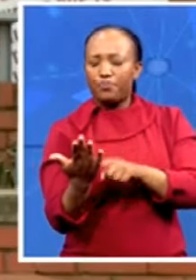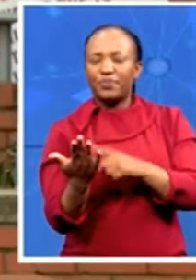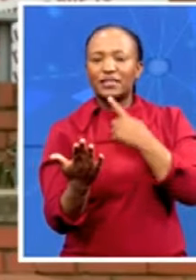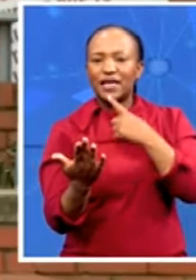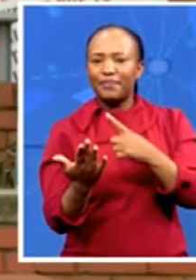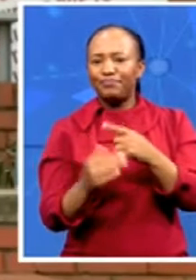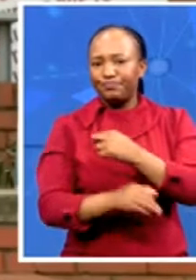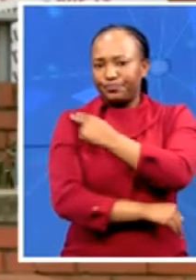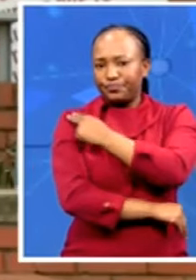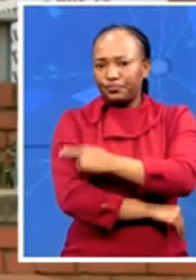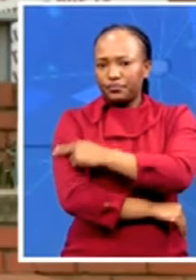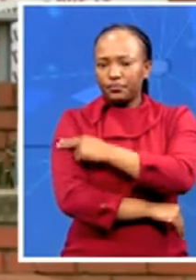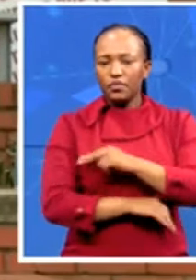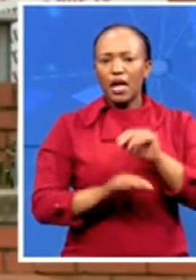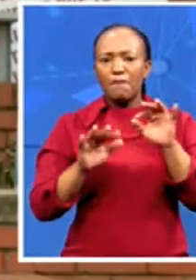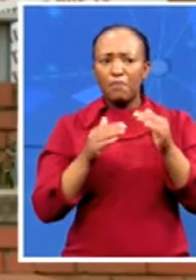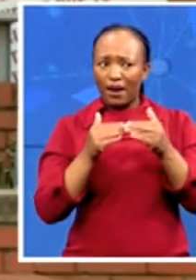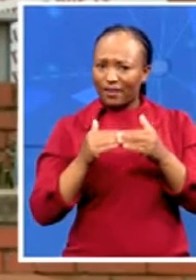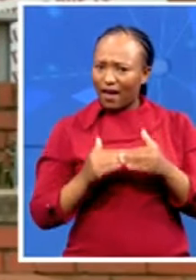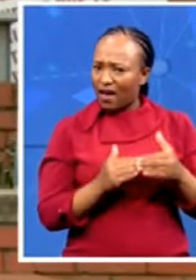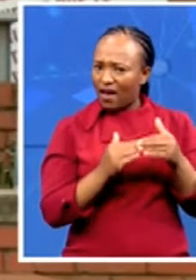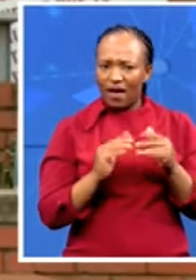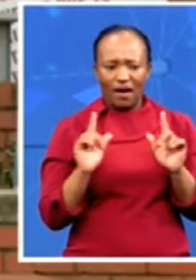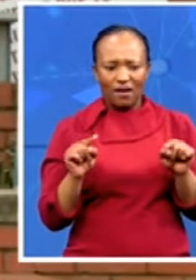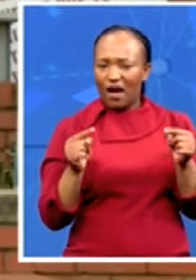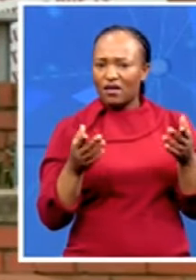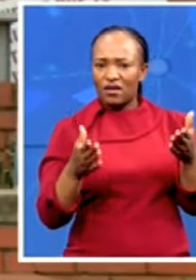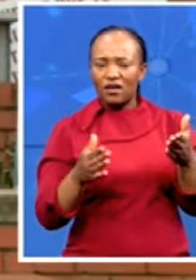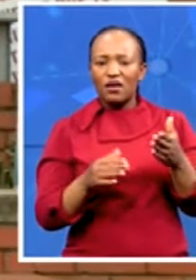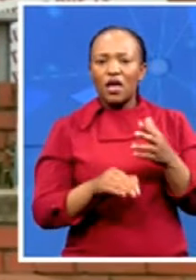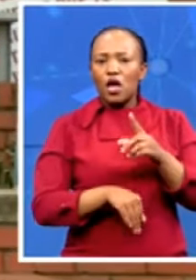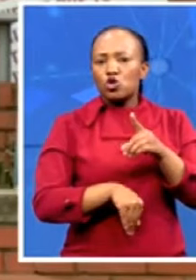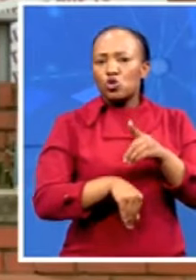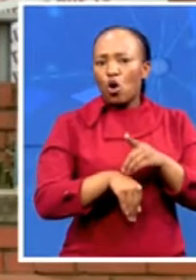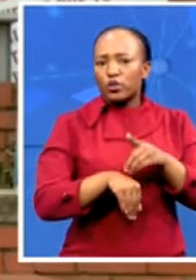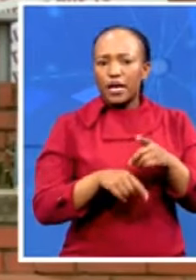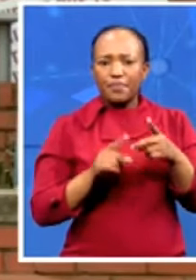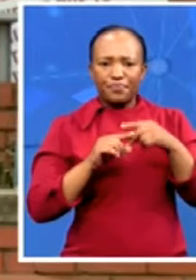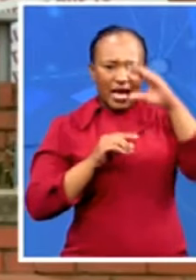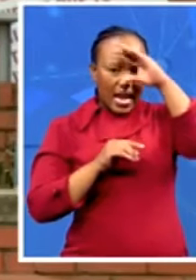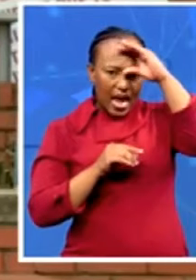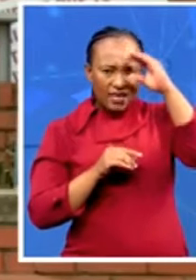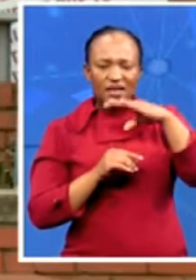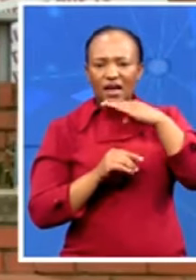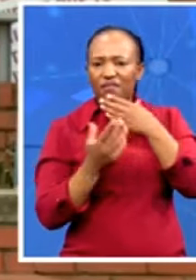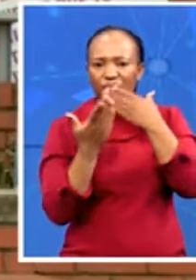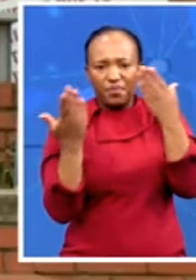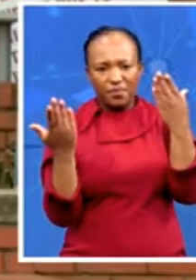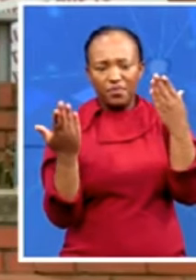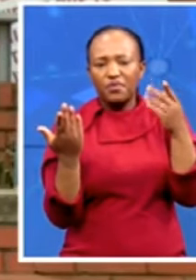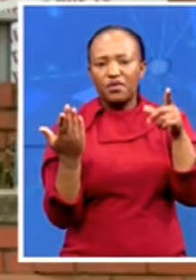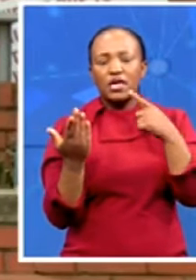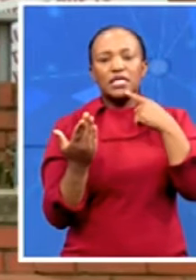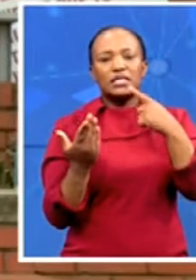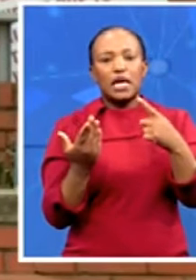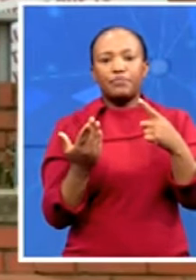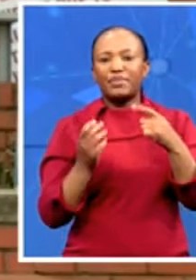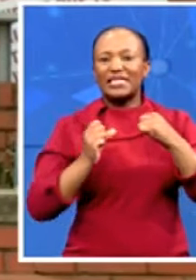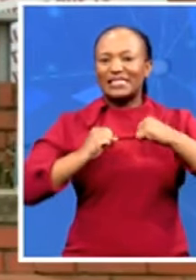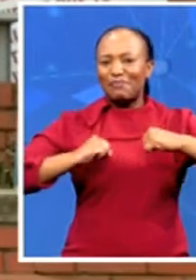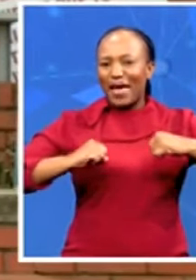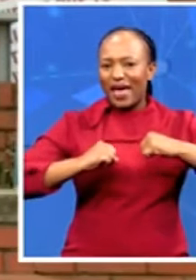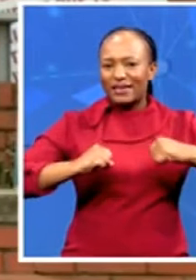also they don't have enough doctors and nurses, and saying that they are lacking in space, in terms of like space to care for people that are coming